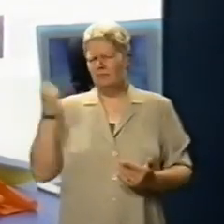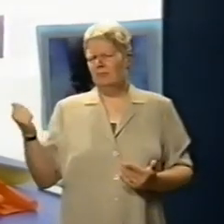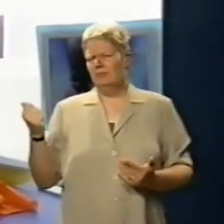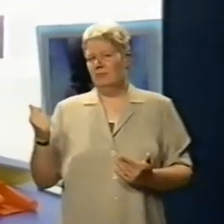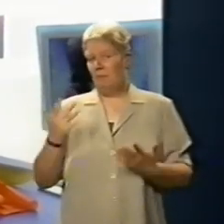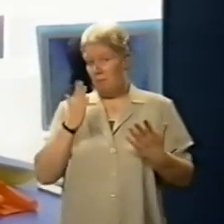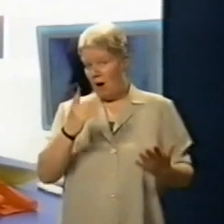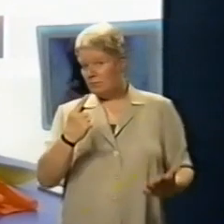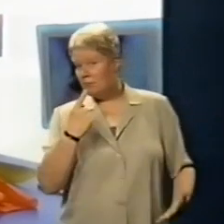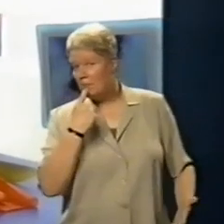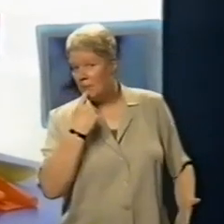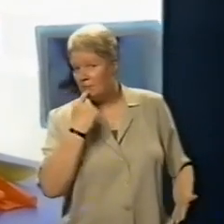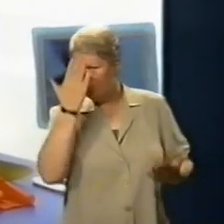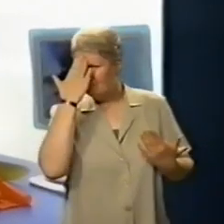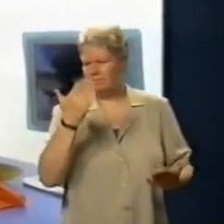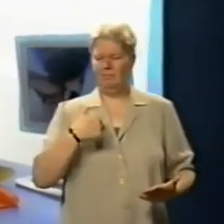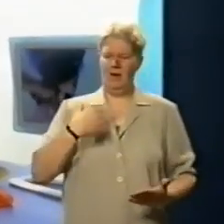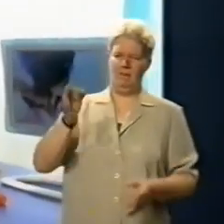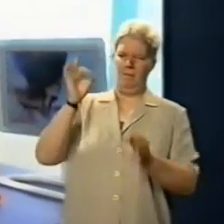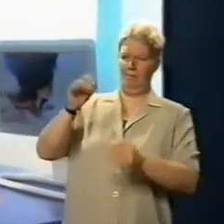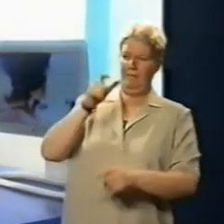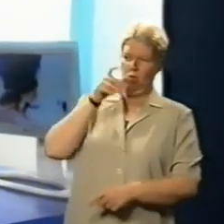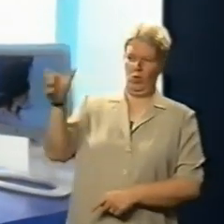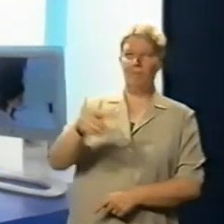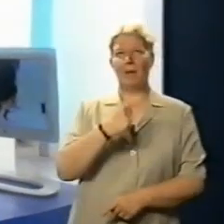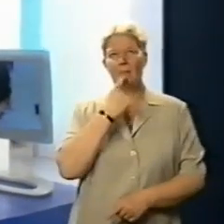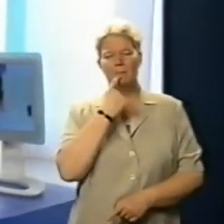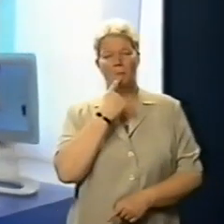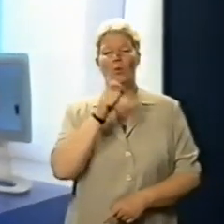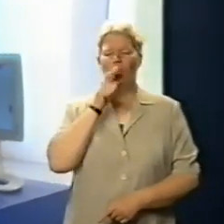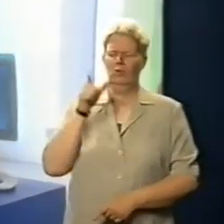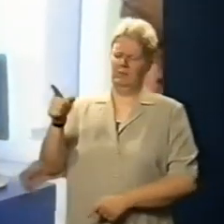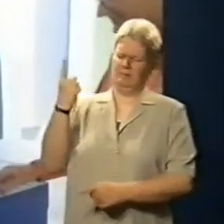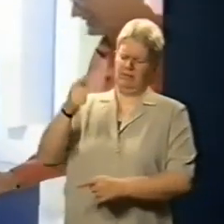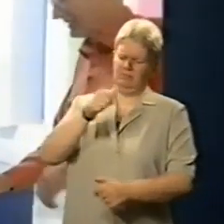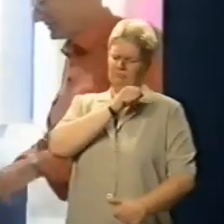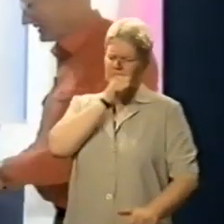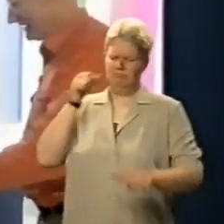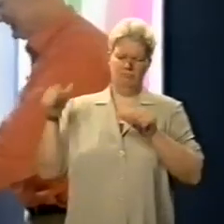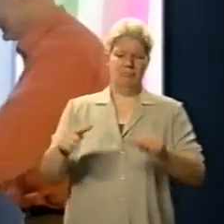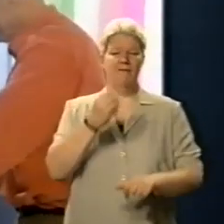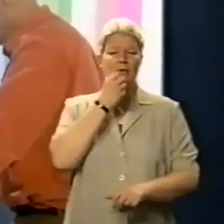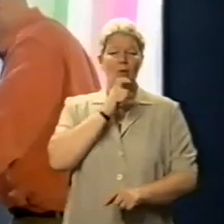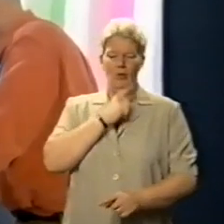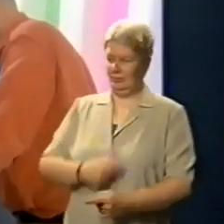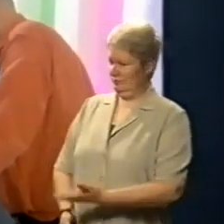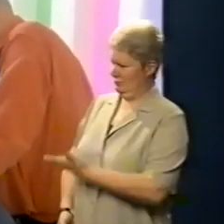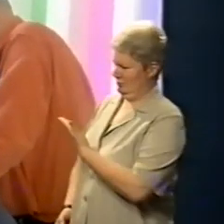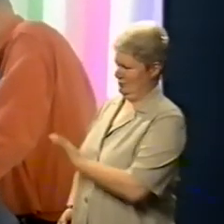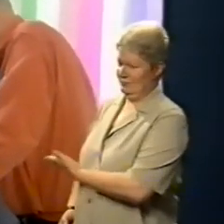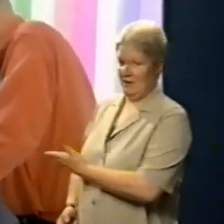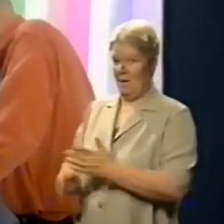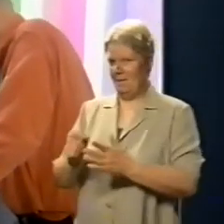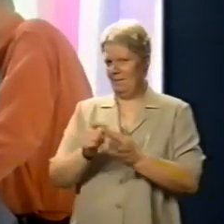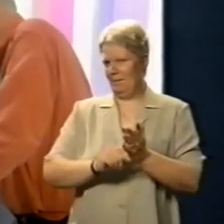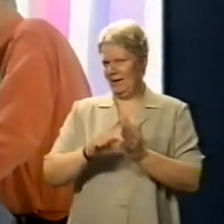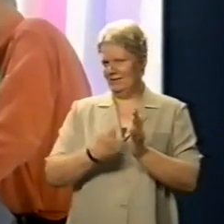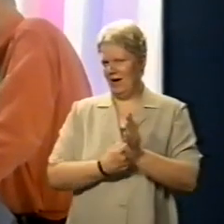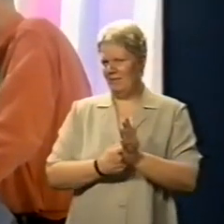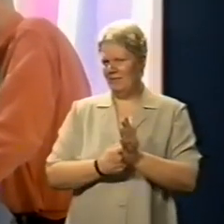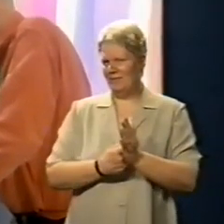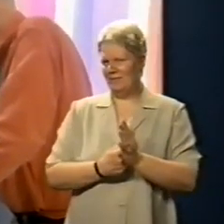But how does it taste? I have the perfect guinea pig here in the studio, a man who really enjoys his food. Oh, dear. Peter, I'm not going to get you